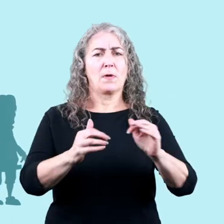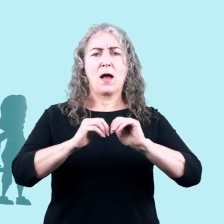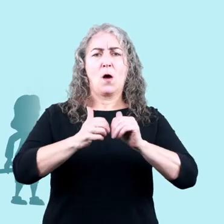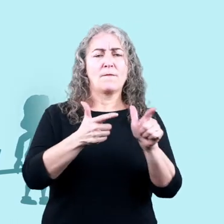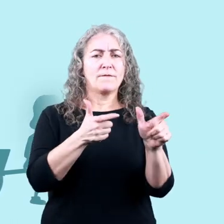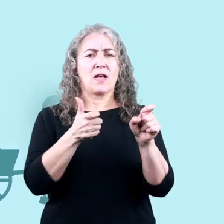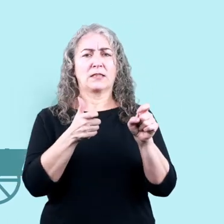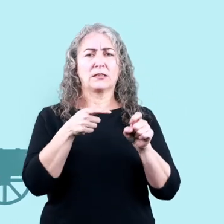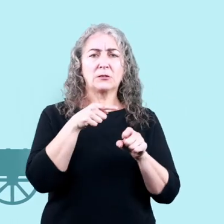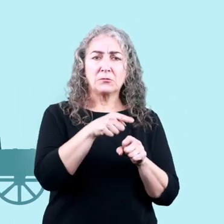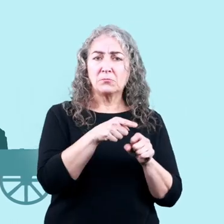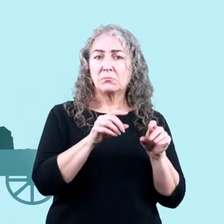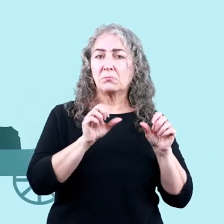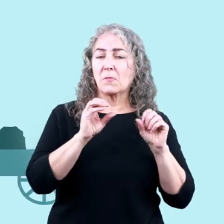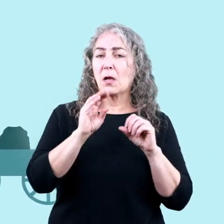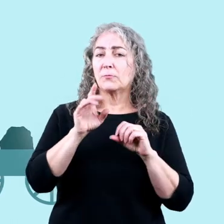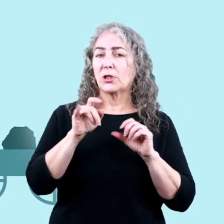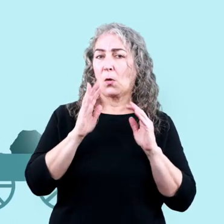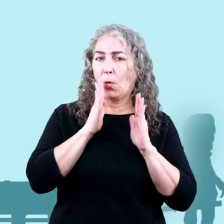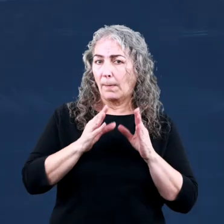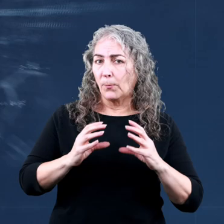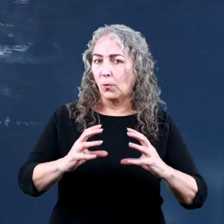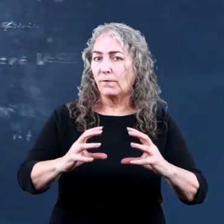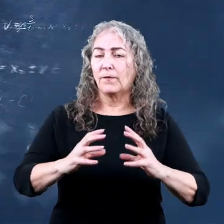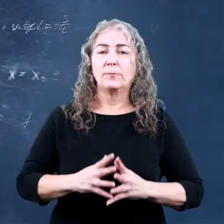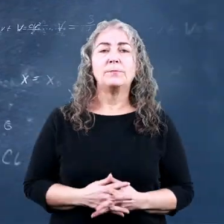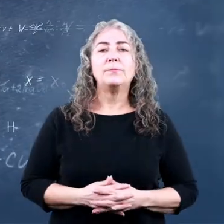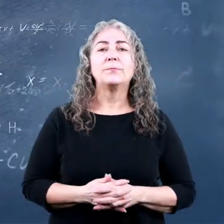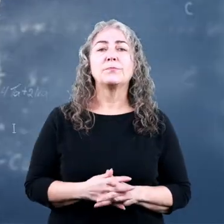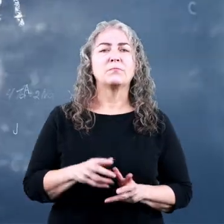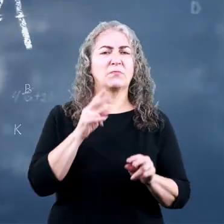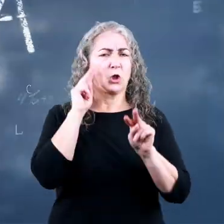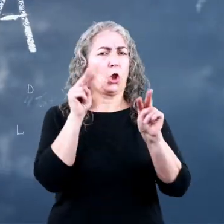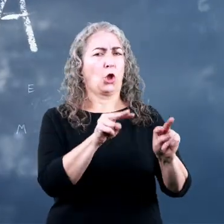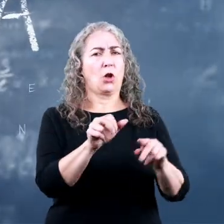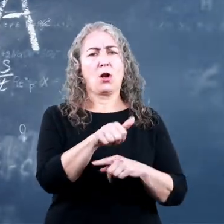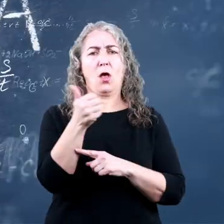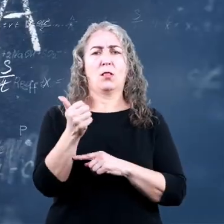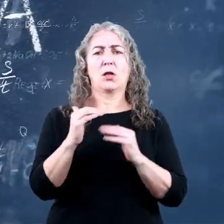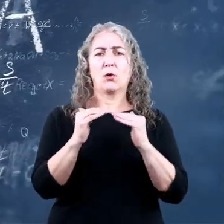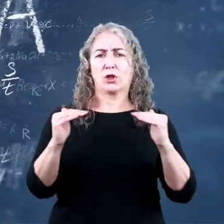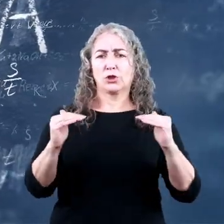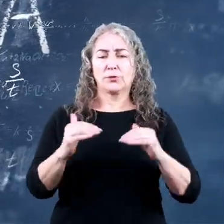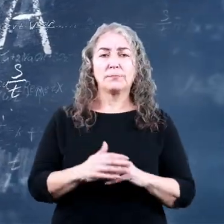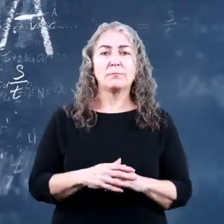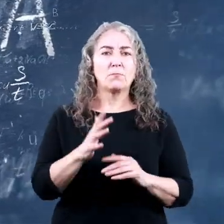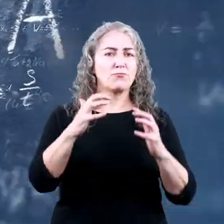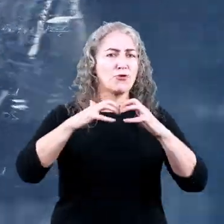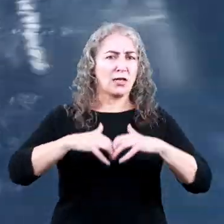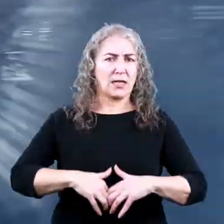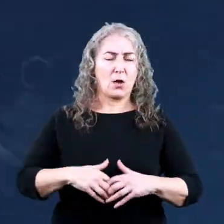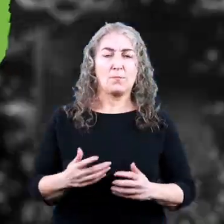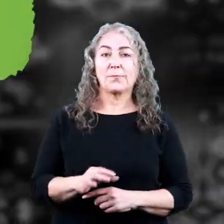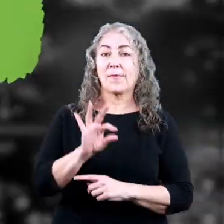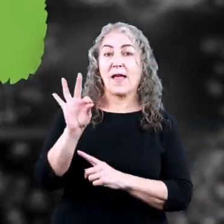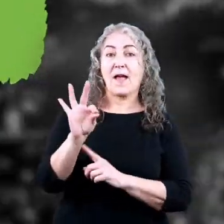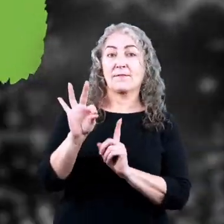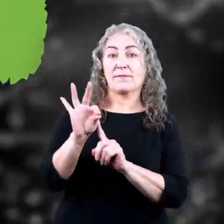fast that object will move. Let's take another look at Newton's equation so we can break it down.